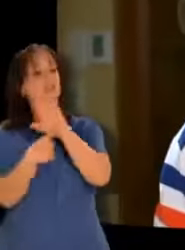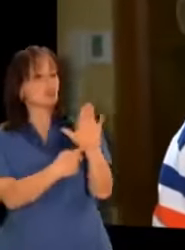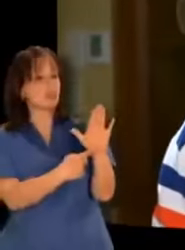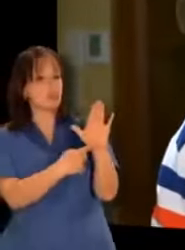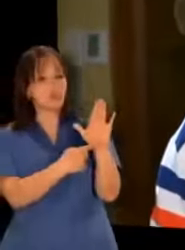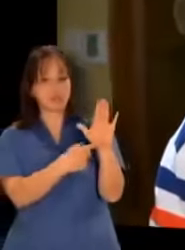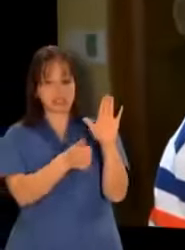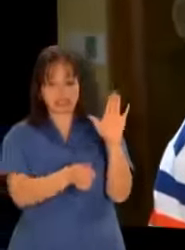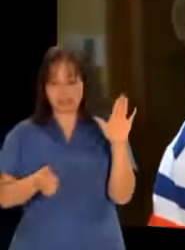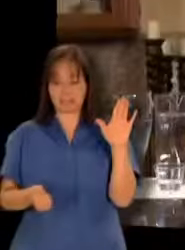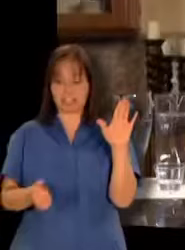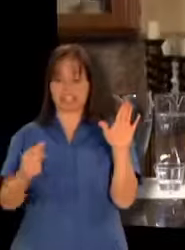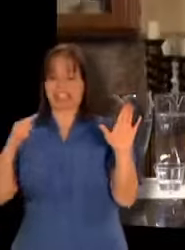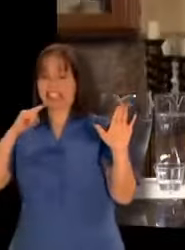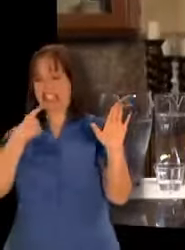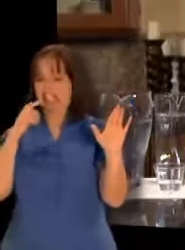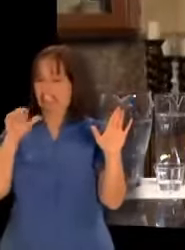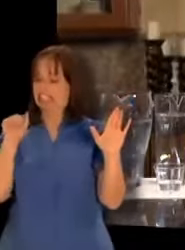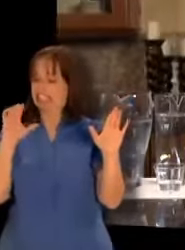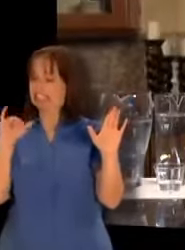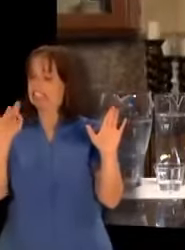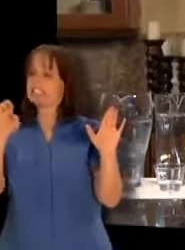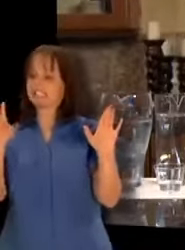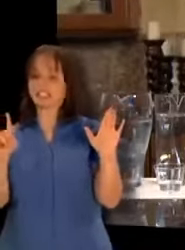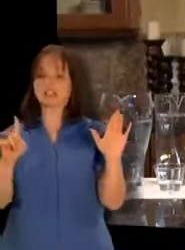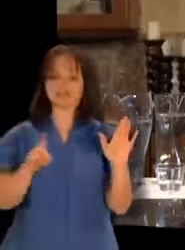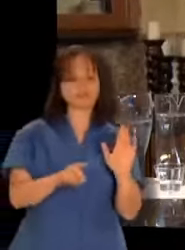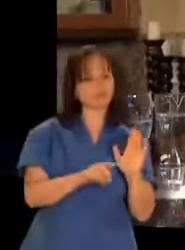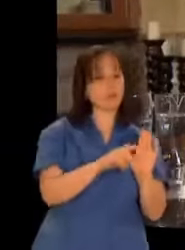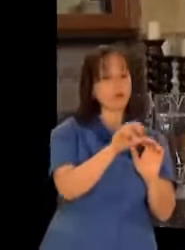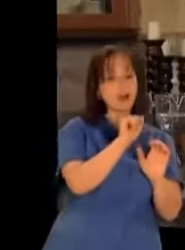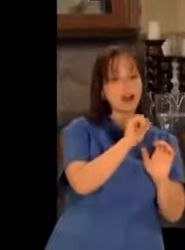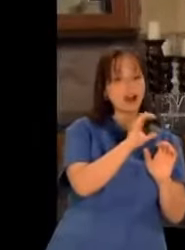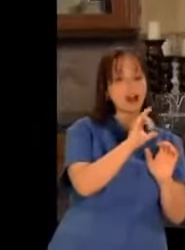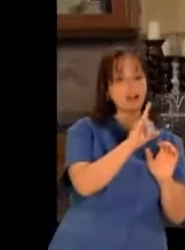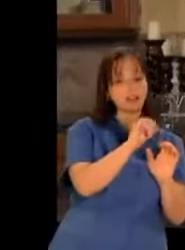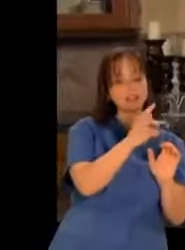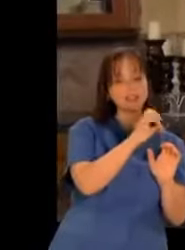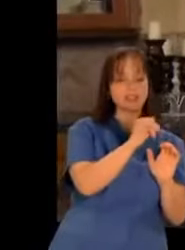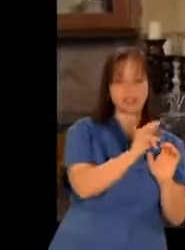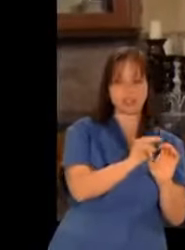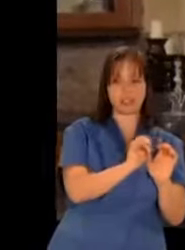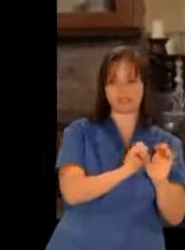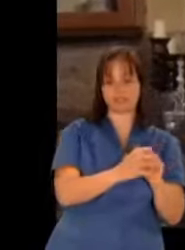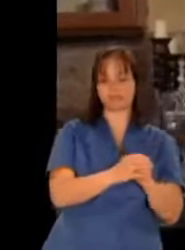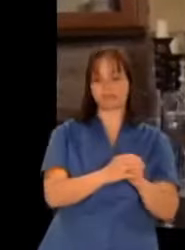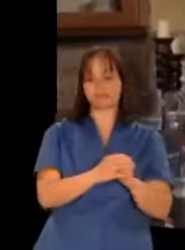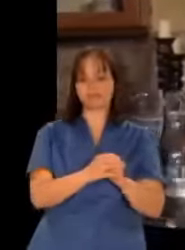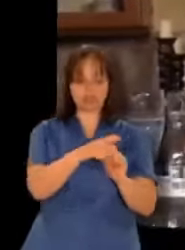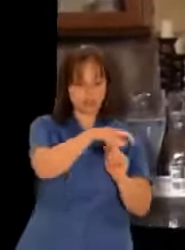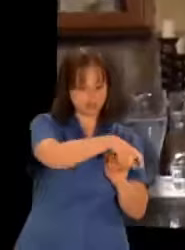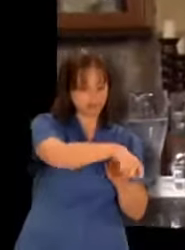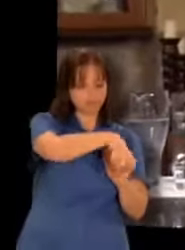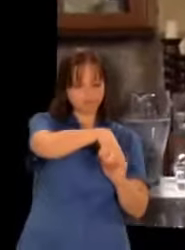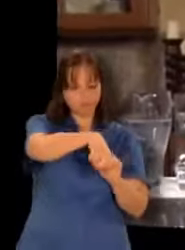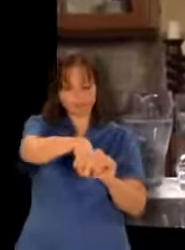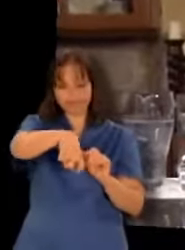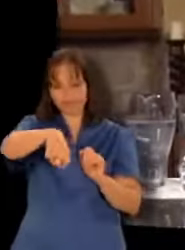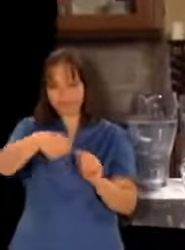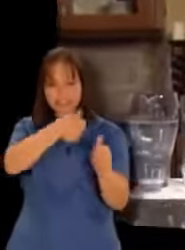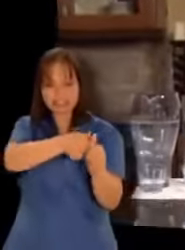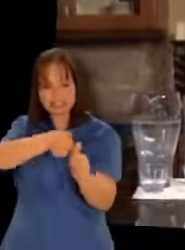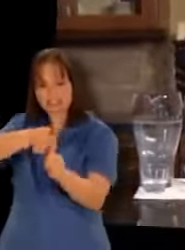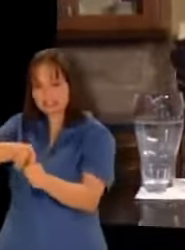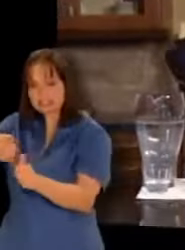they are on the acidic side or the alkaline side. We'll just put a couple of drops in each one of them.